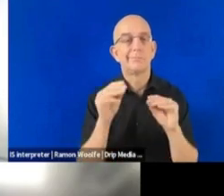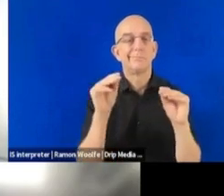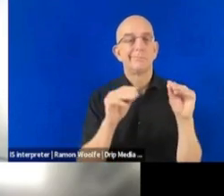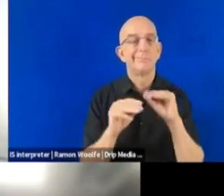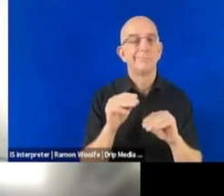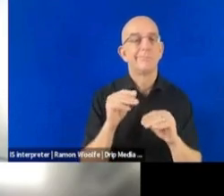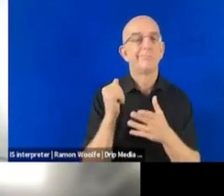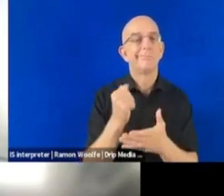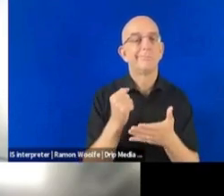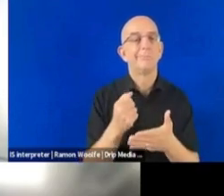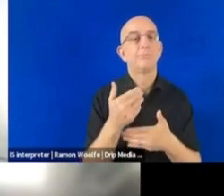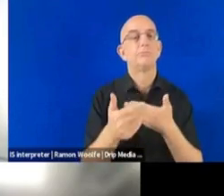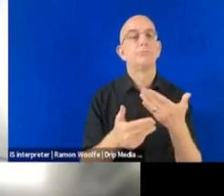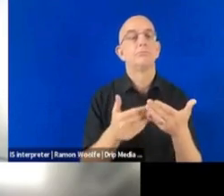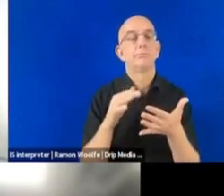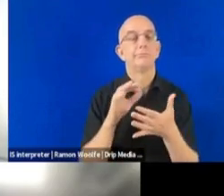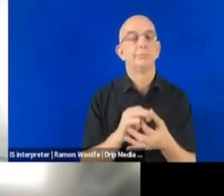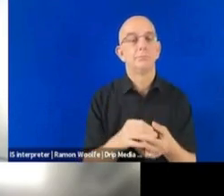much.